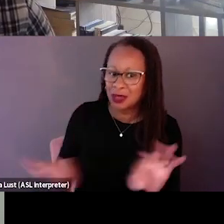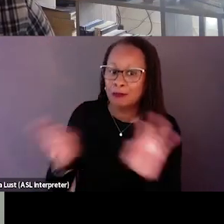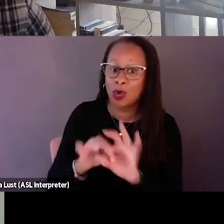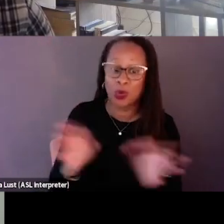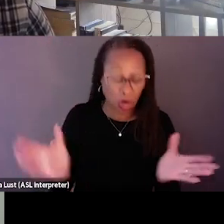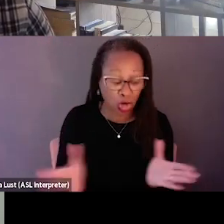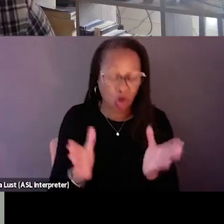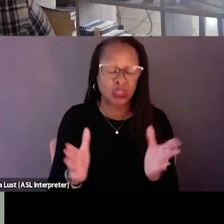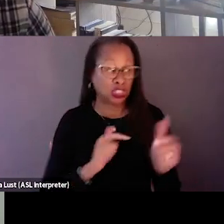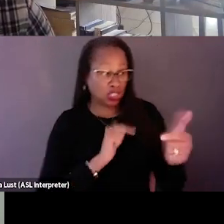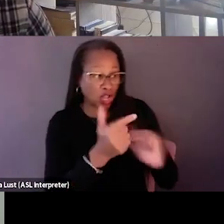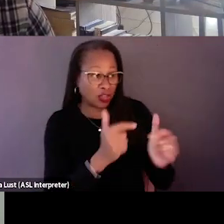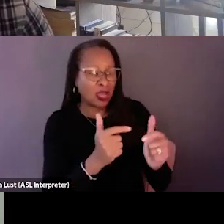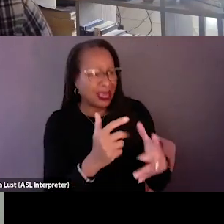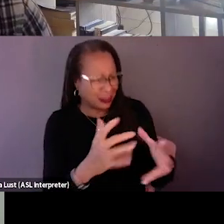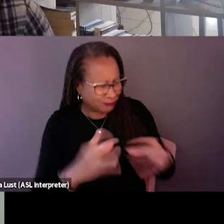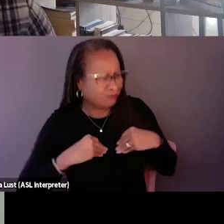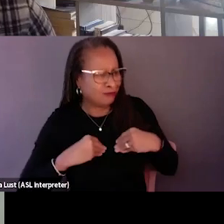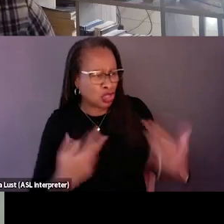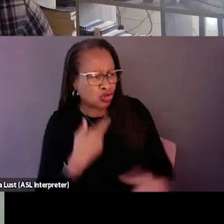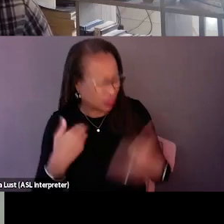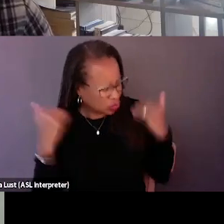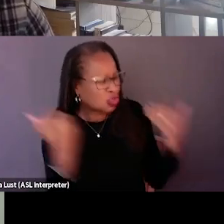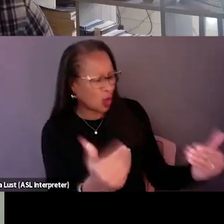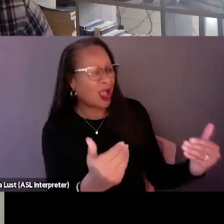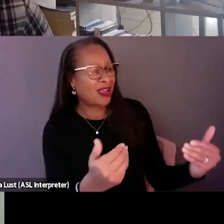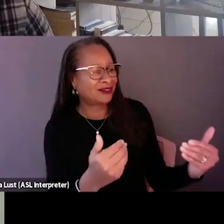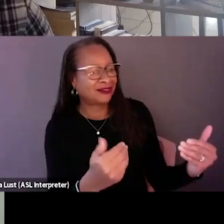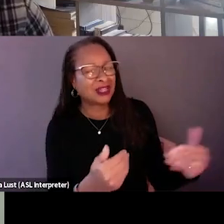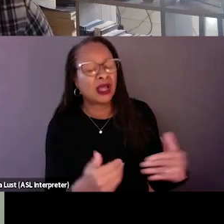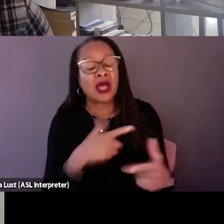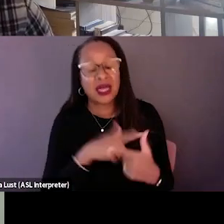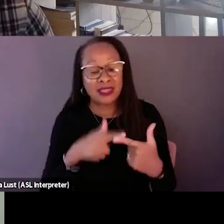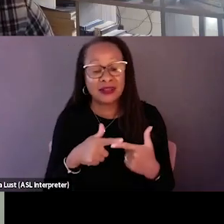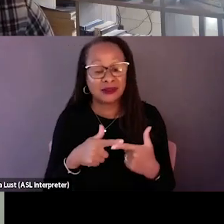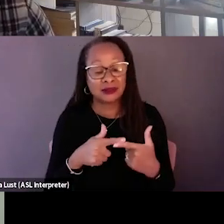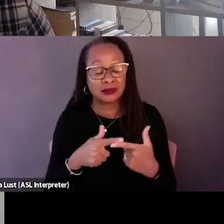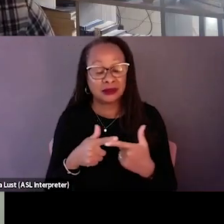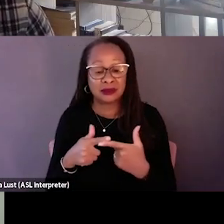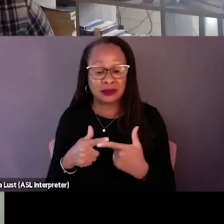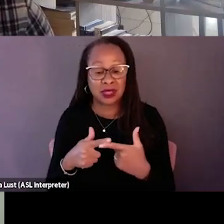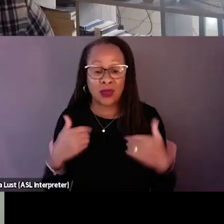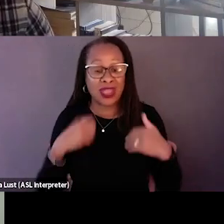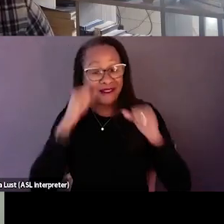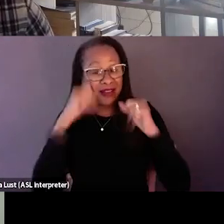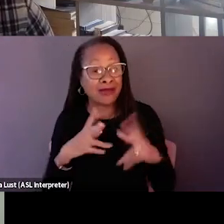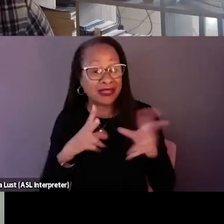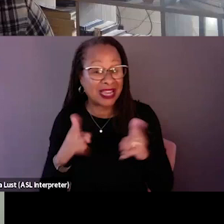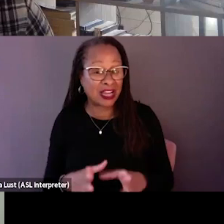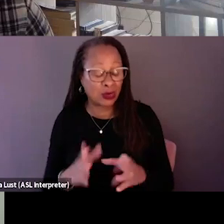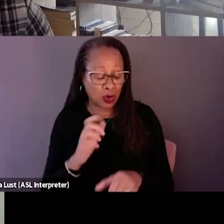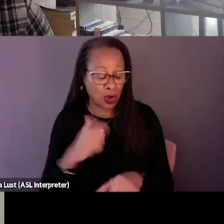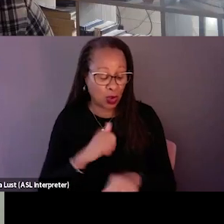to take huge risks. And in fact, we have an amazing editor we work with